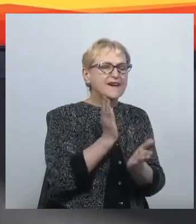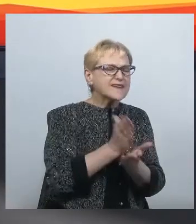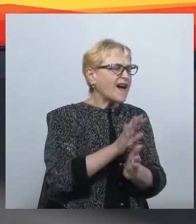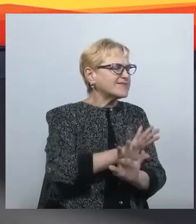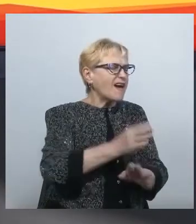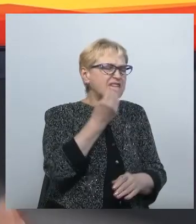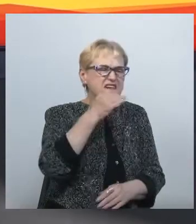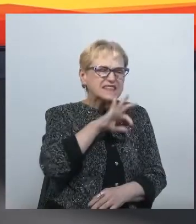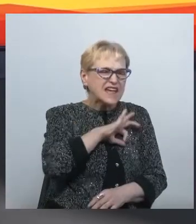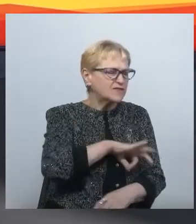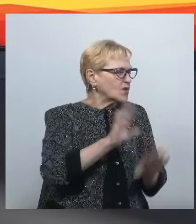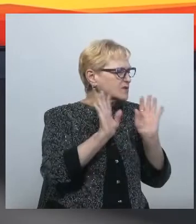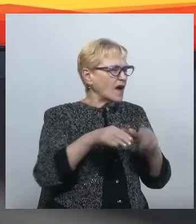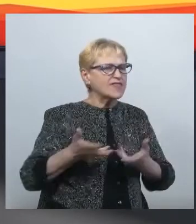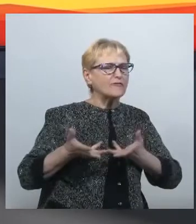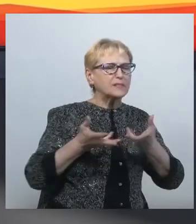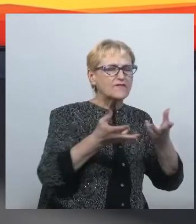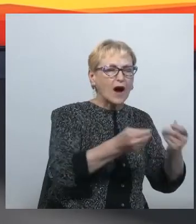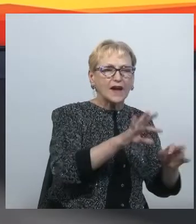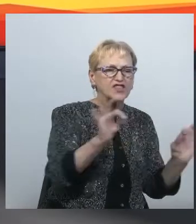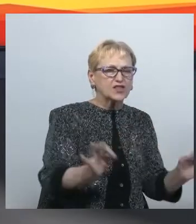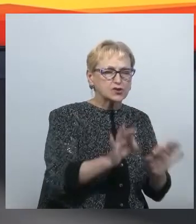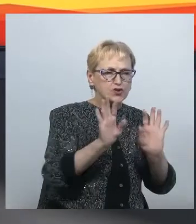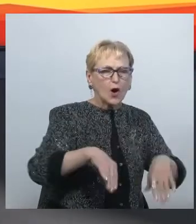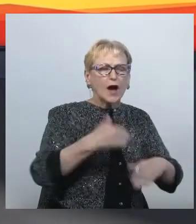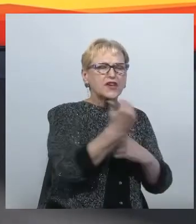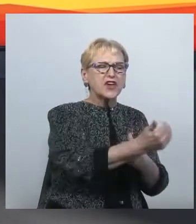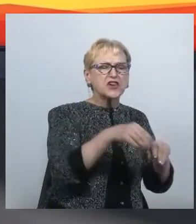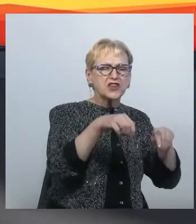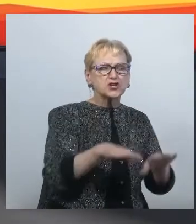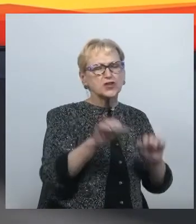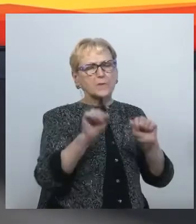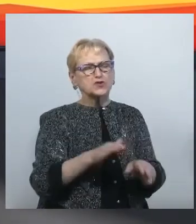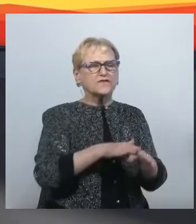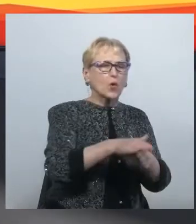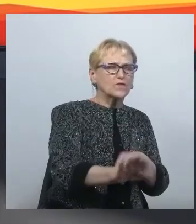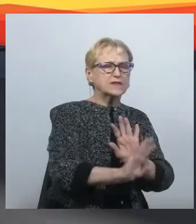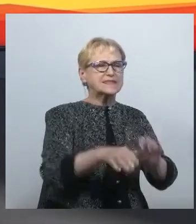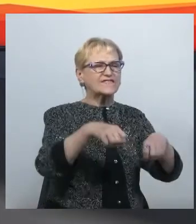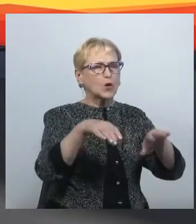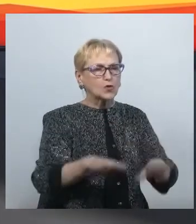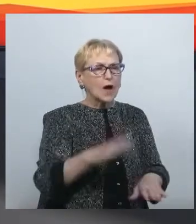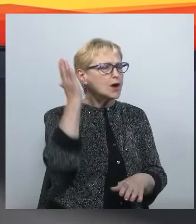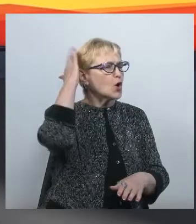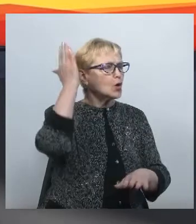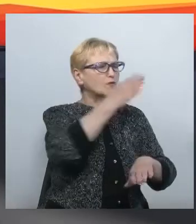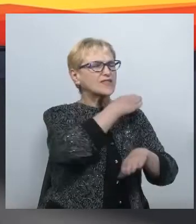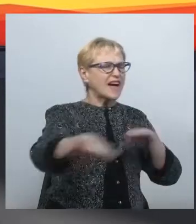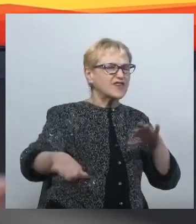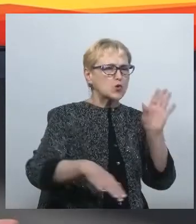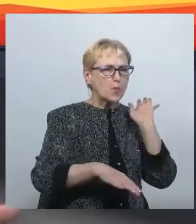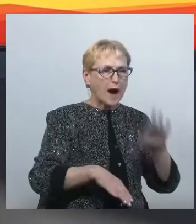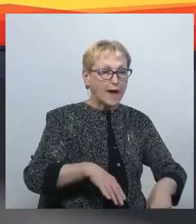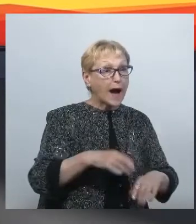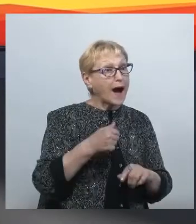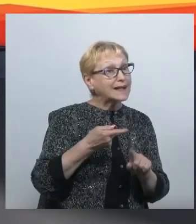Commission, when they say that the Commission of Journalistic Ethics is not effective, it doesn't influence anything because the decisions of it may be